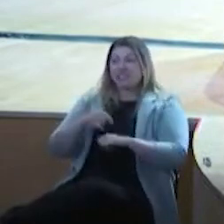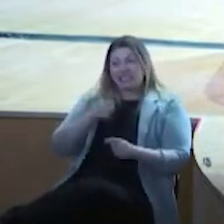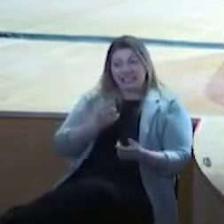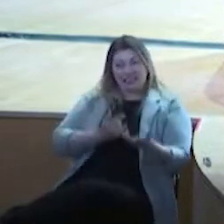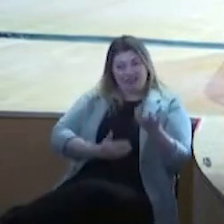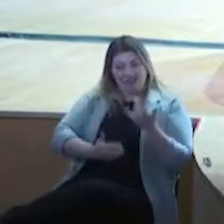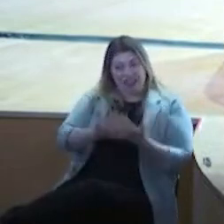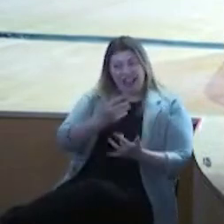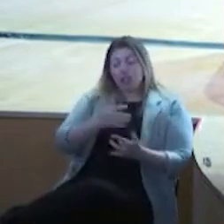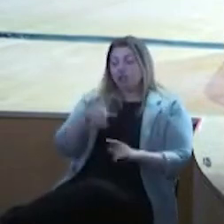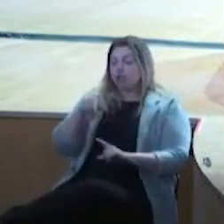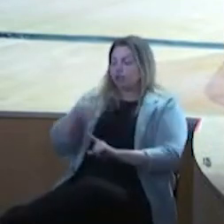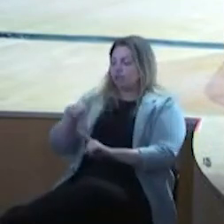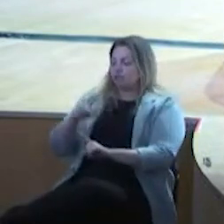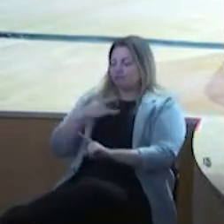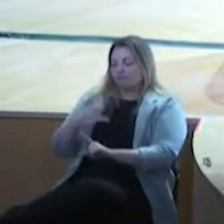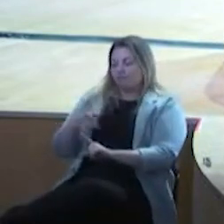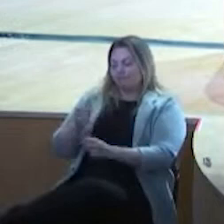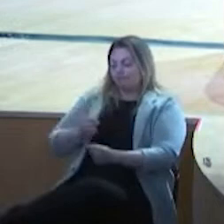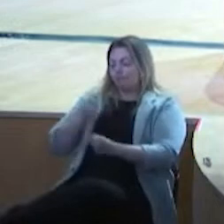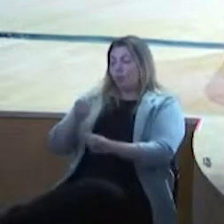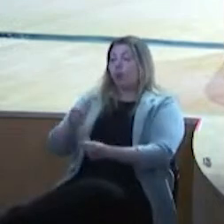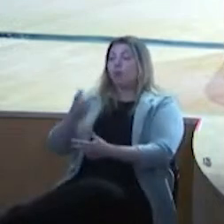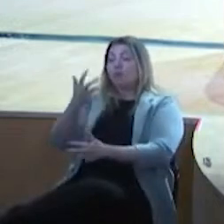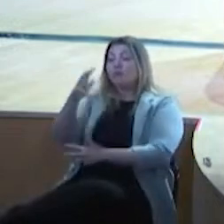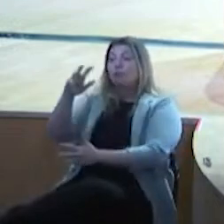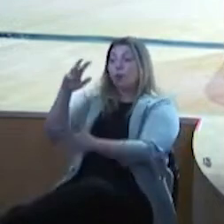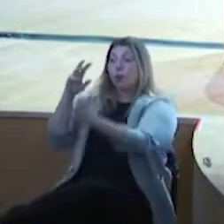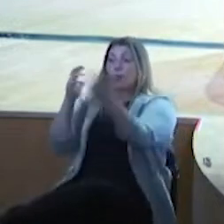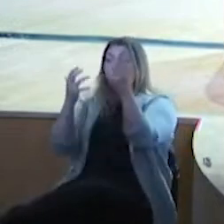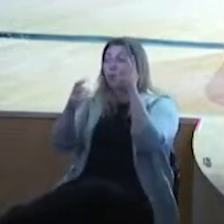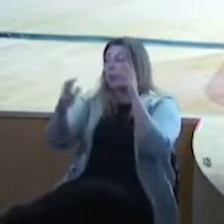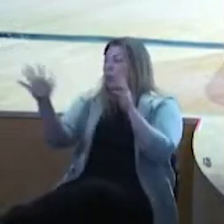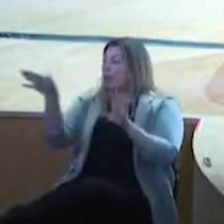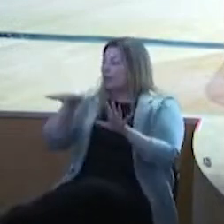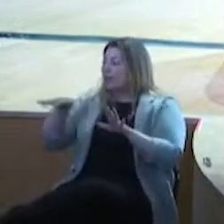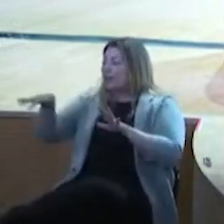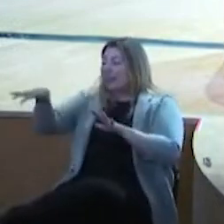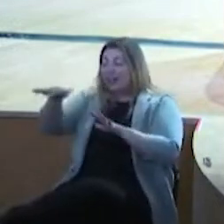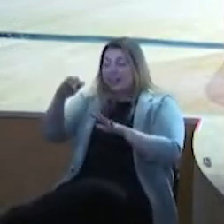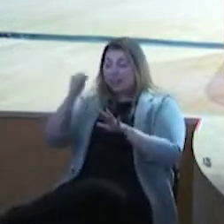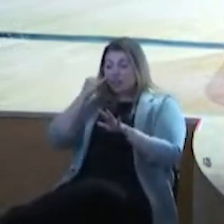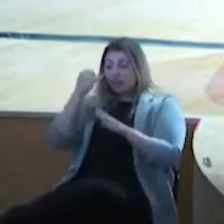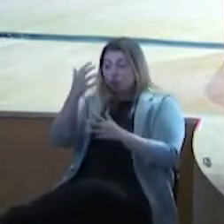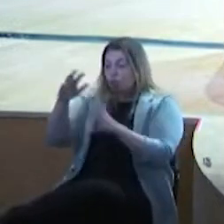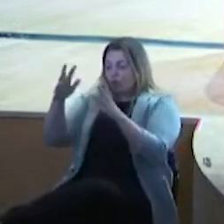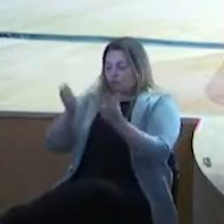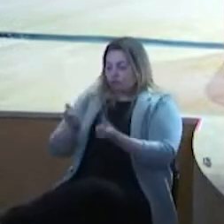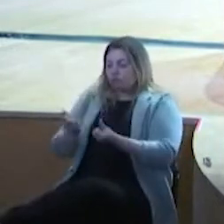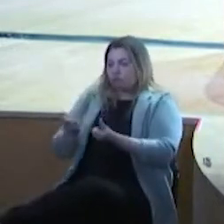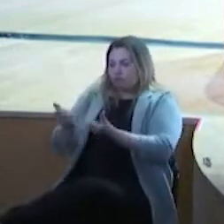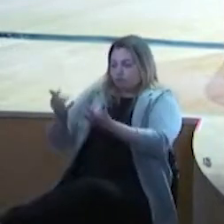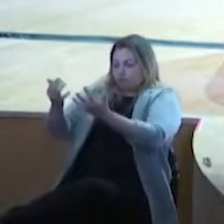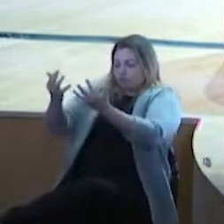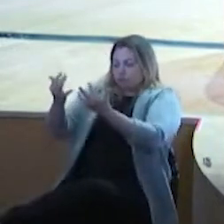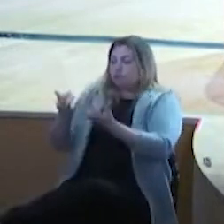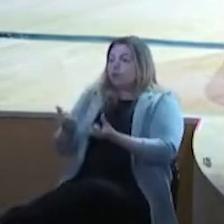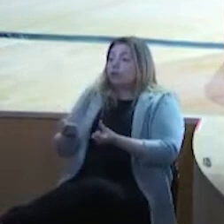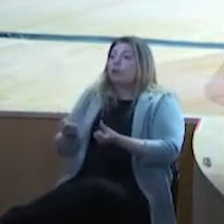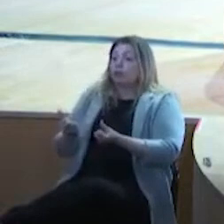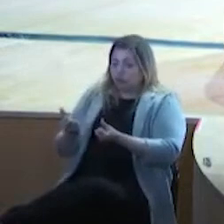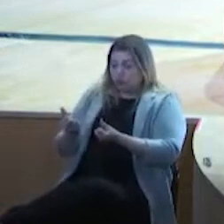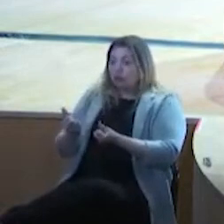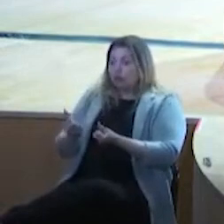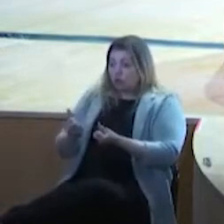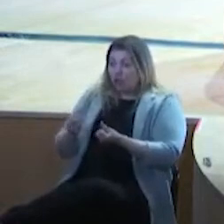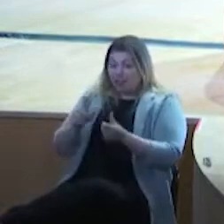ordained with a tremendous amount of forest, and so if the trees were to burn and then we were to have some sort of a